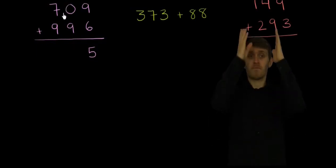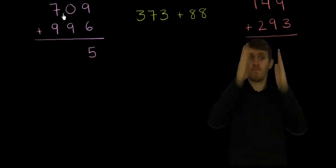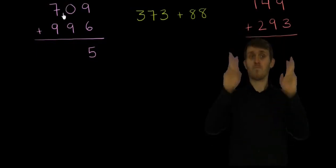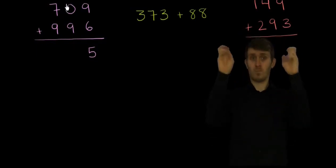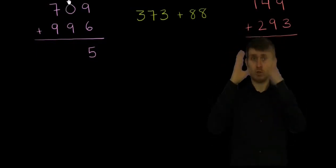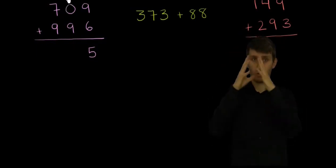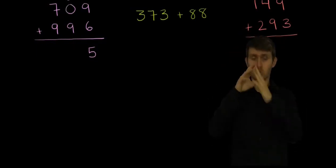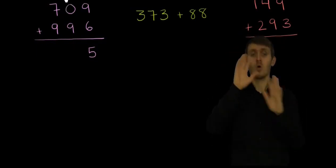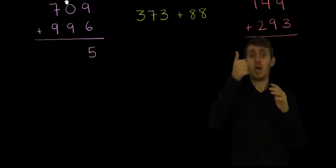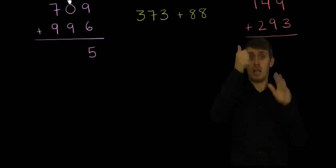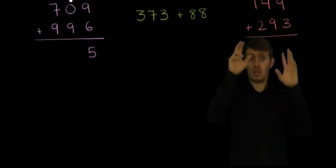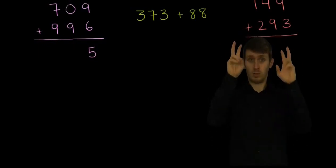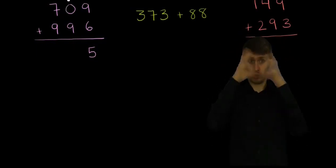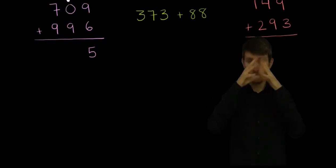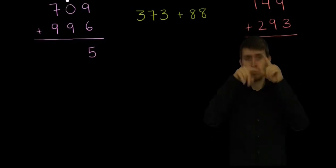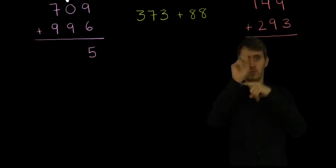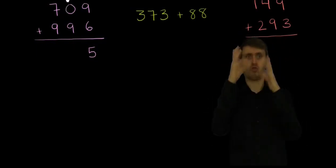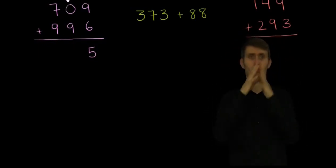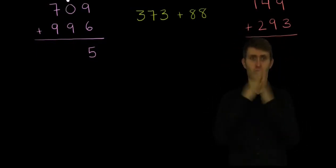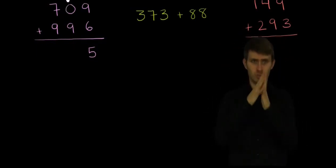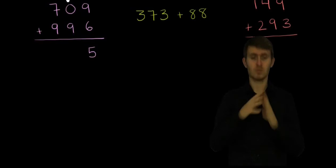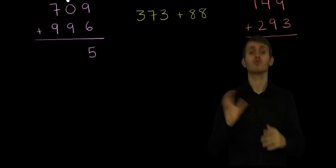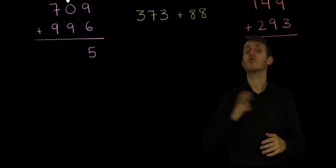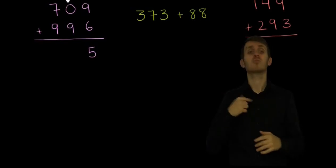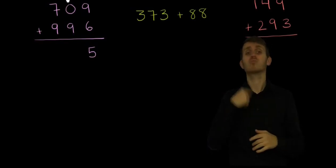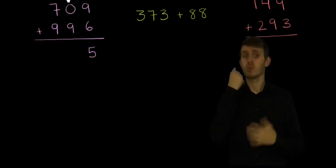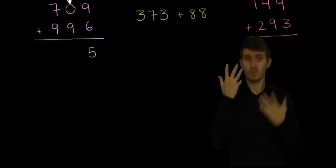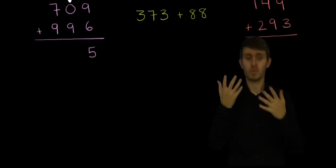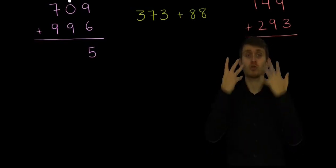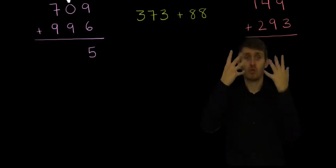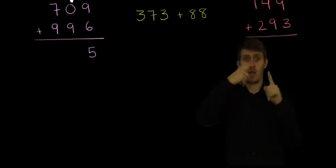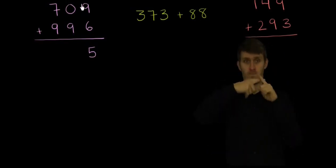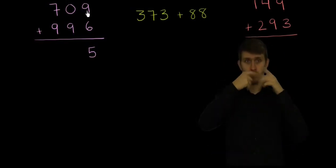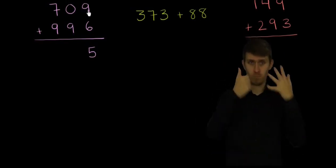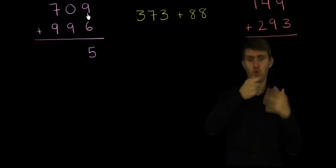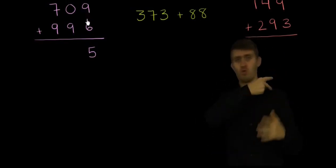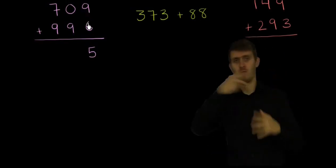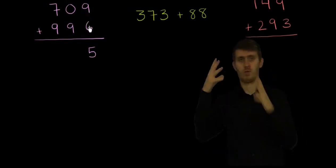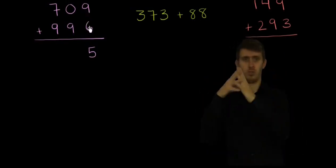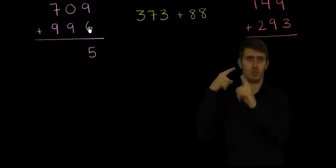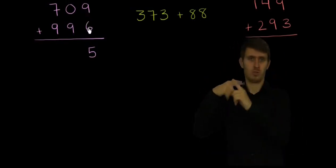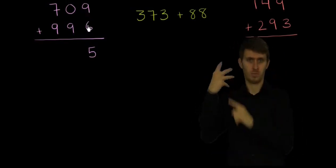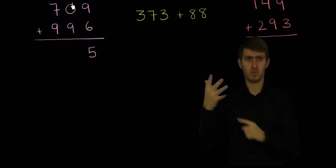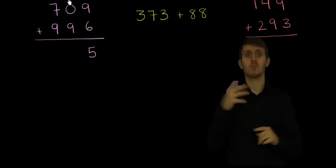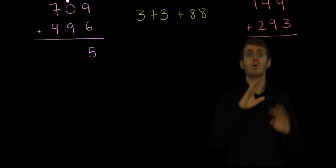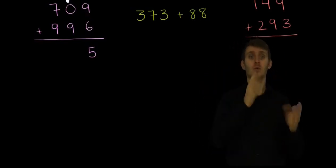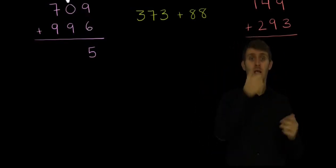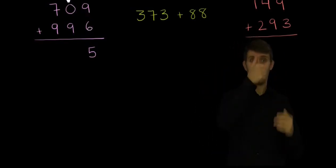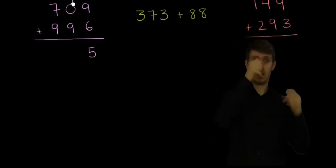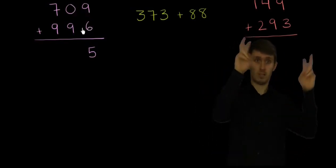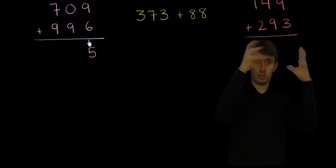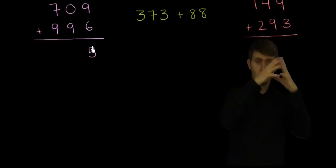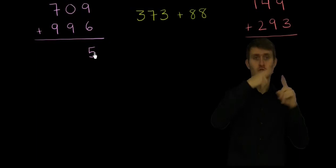1 represent? Well, we put it in the tens place. 1, 10 represents 10. So all we said is that 9 plus 6 is equal to